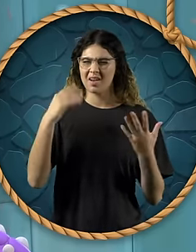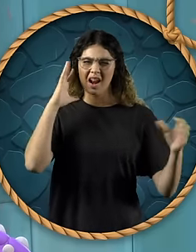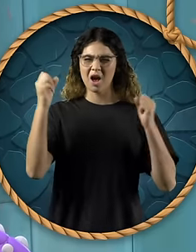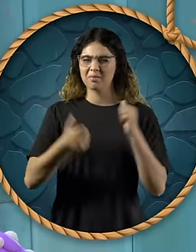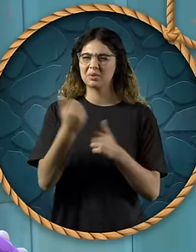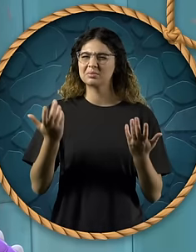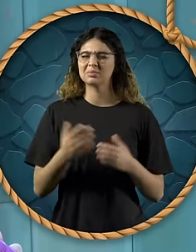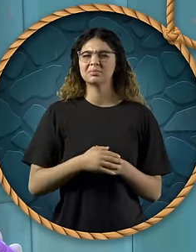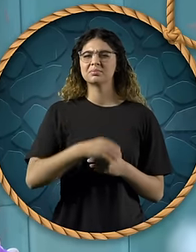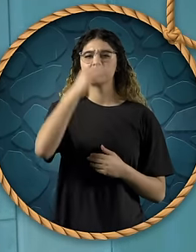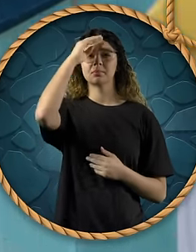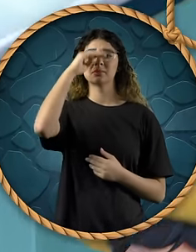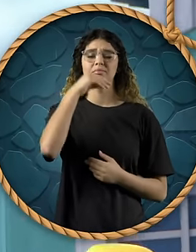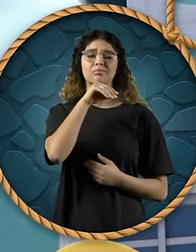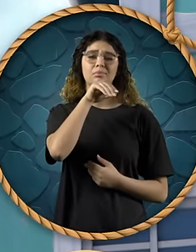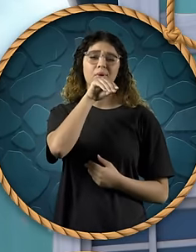we have around here?